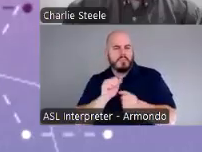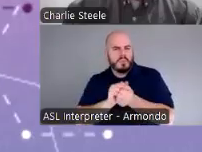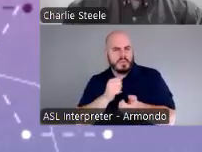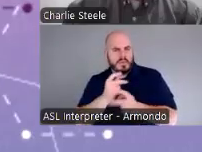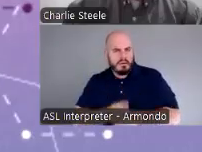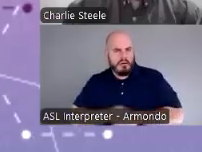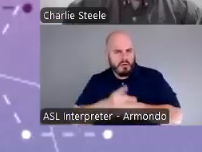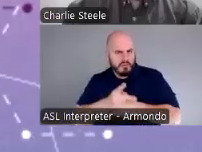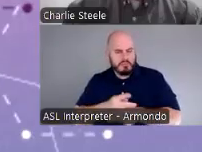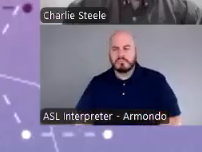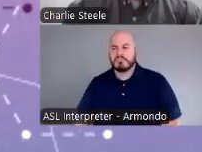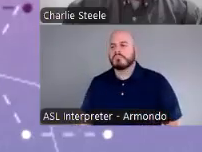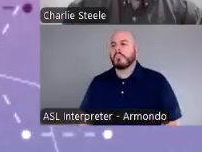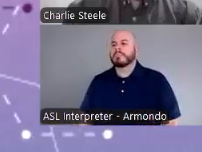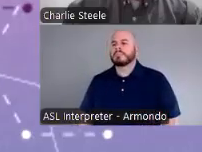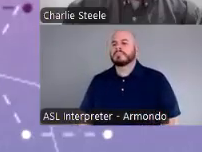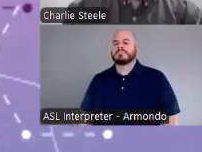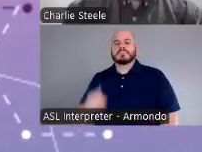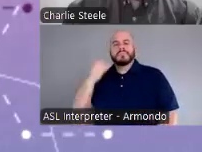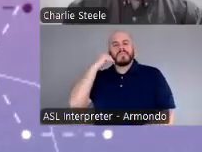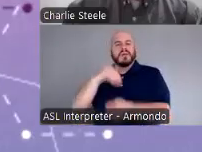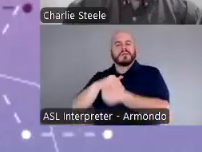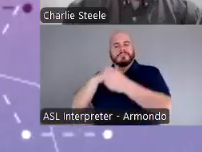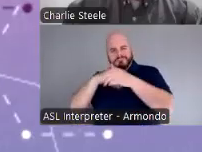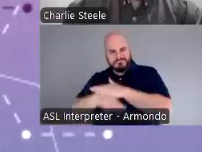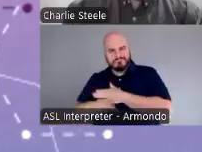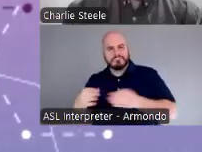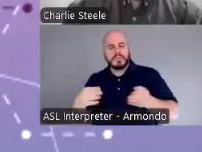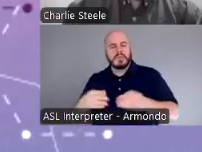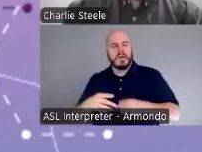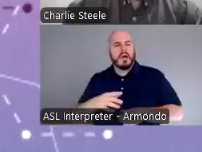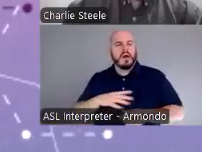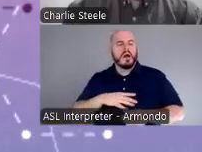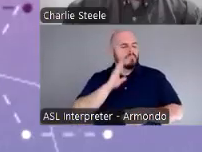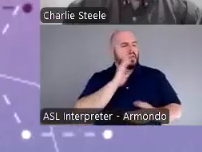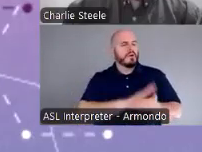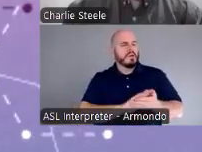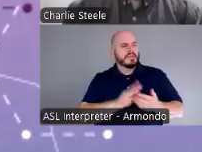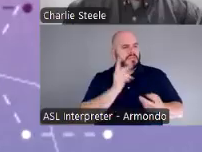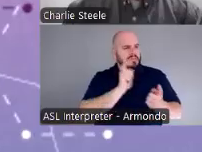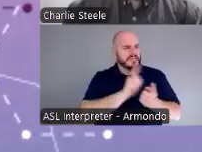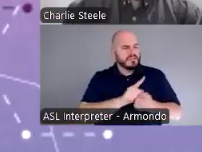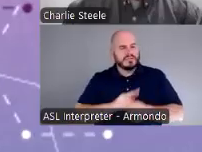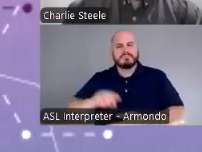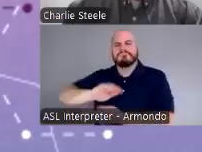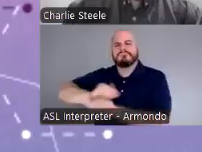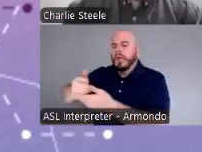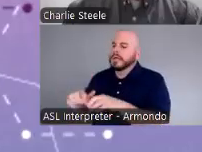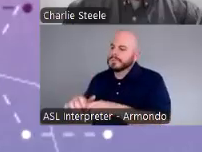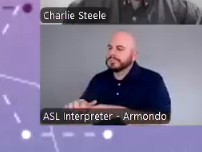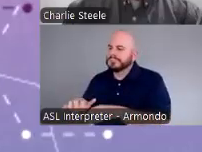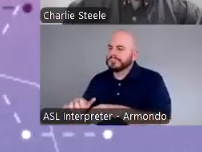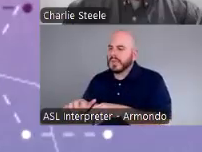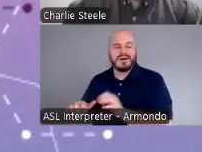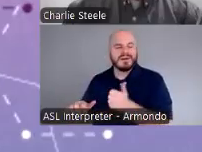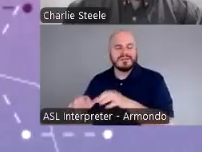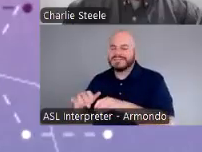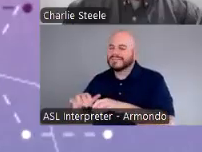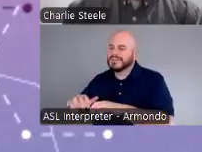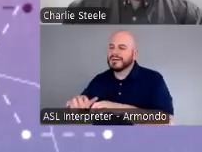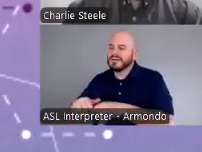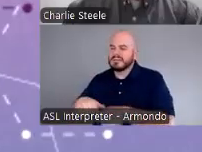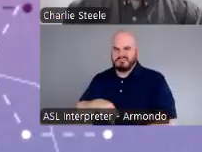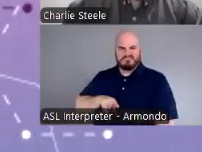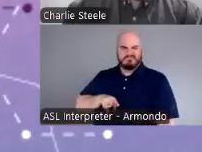provider comes into the patient room and just is on their computer documenting, I'm sure, unfortunately, we've all had that kind